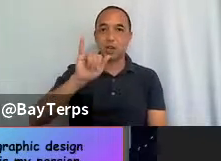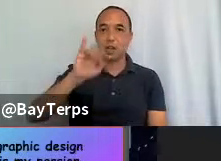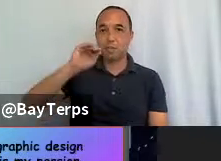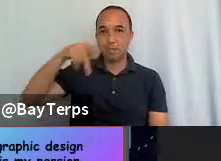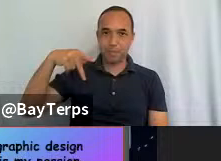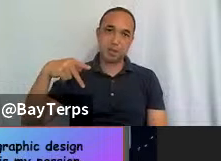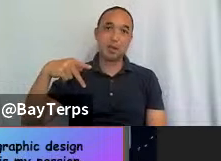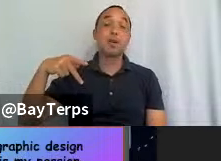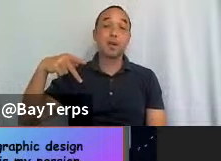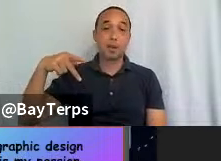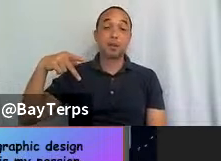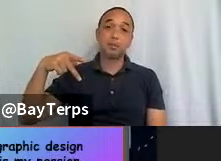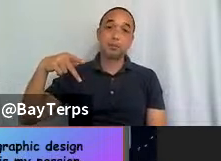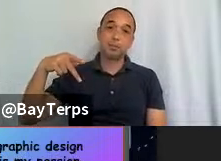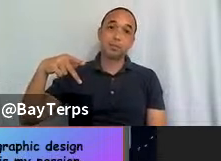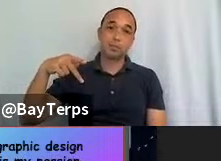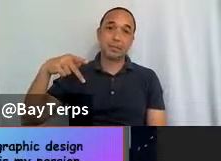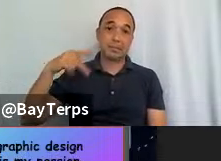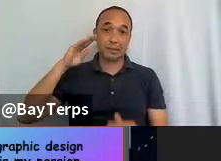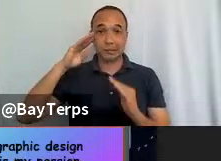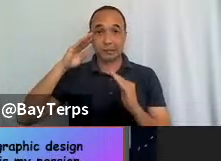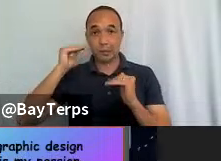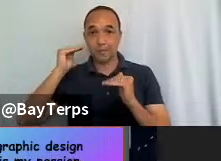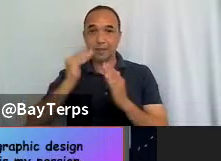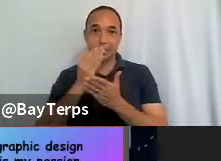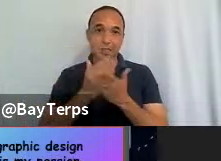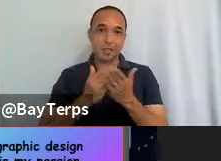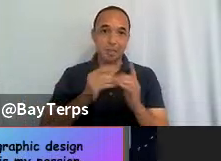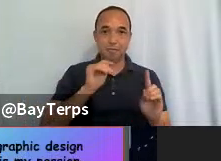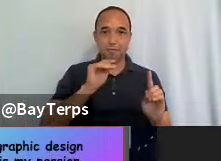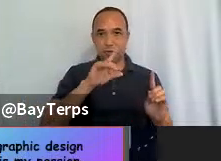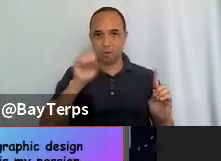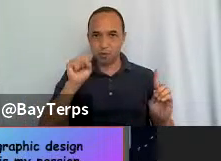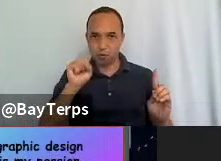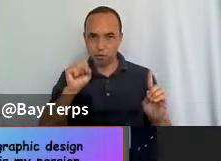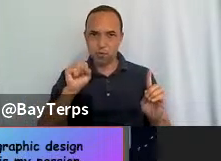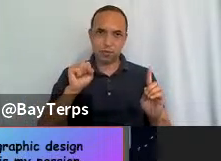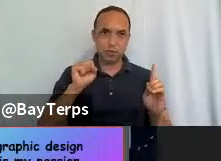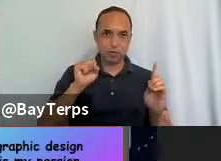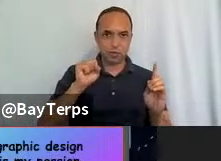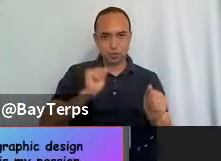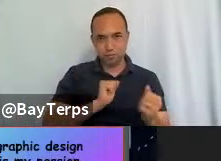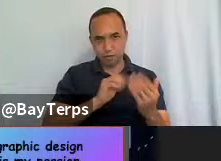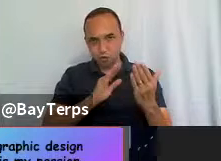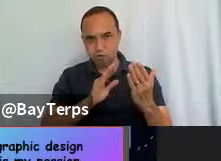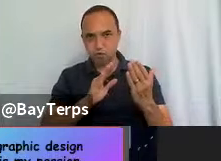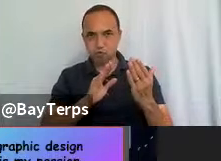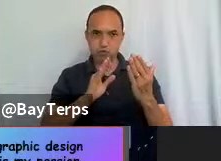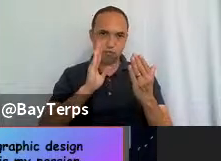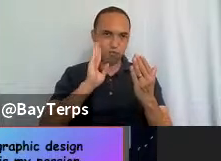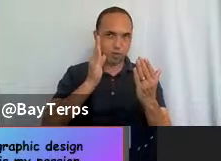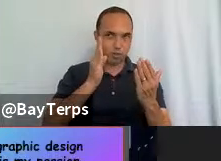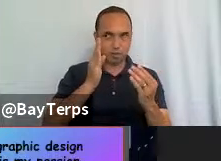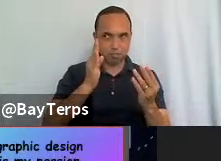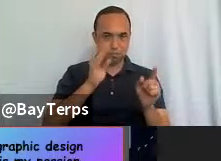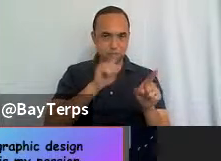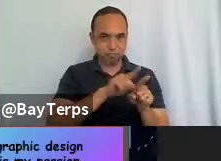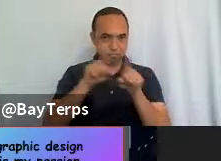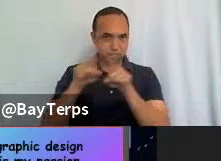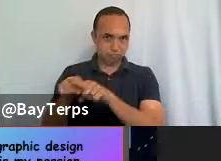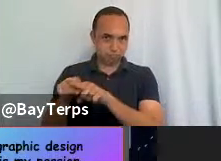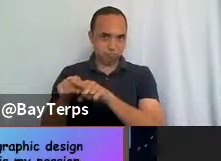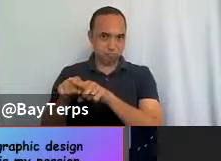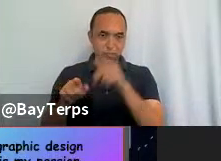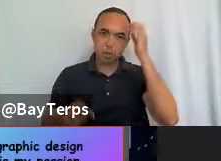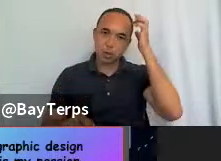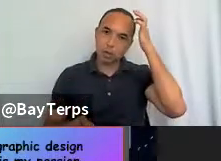GIMP, hopefully some of the tools and tricks will still be applicable. So this on the